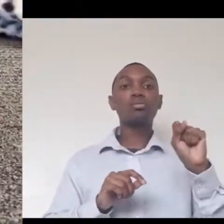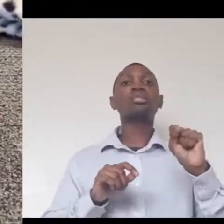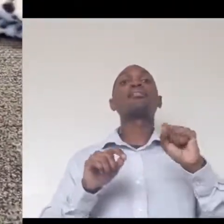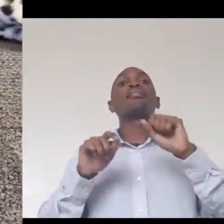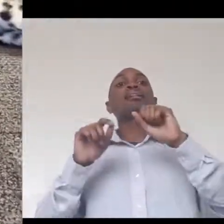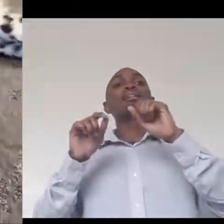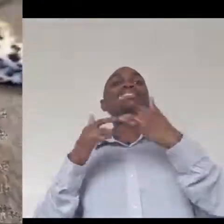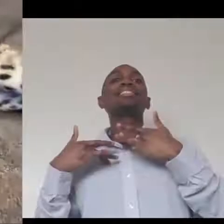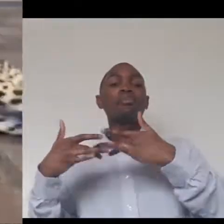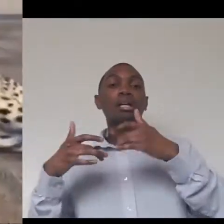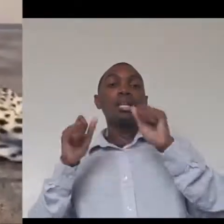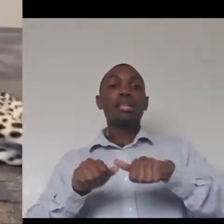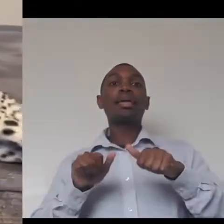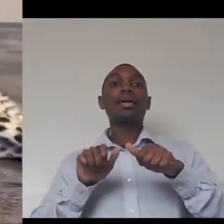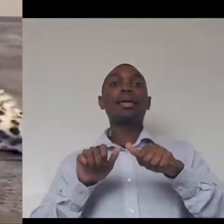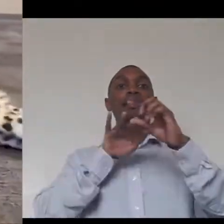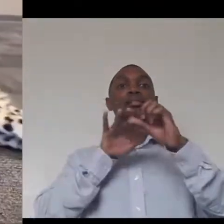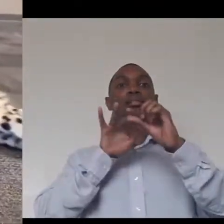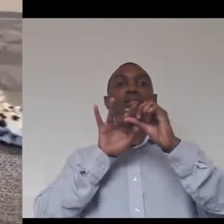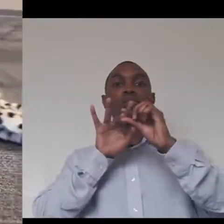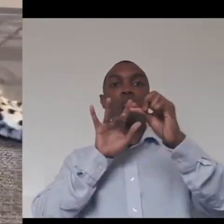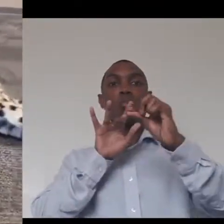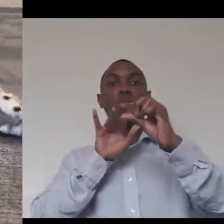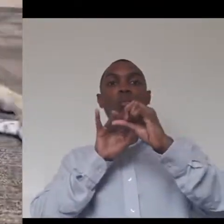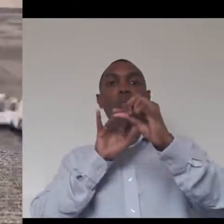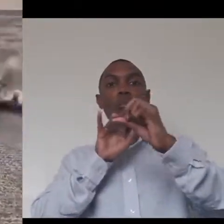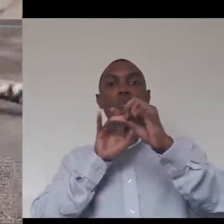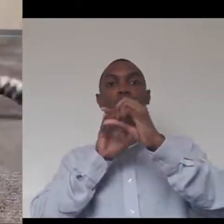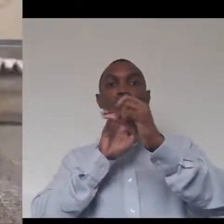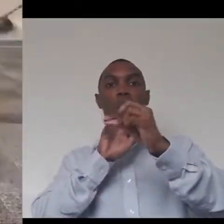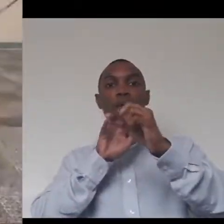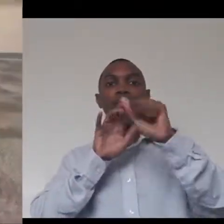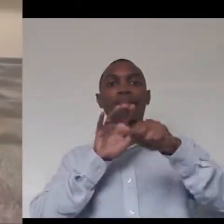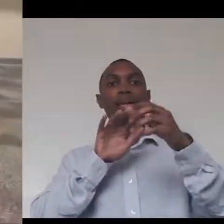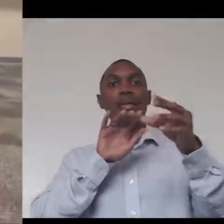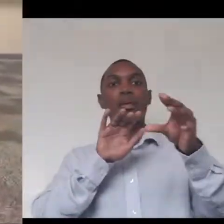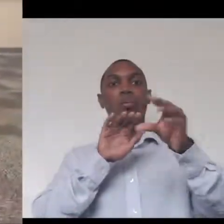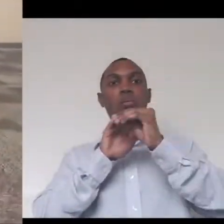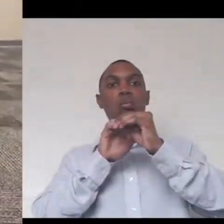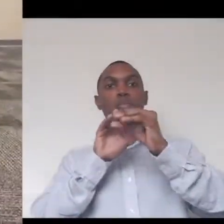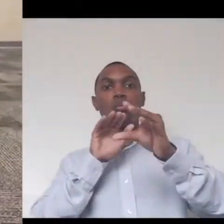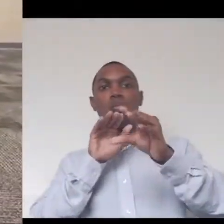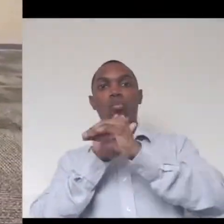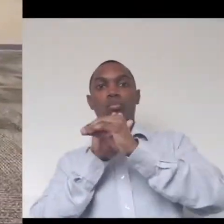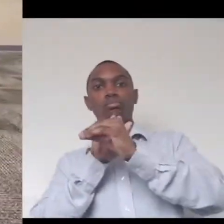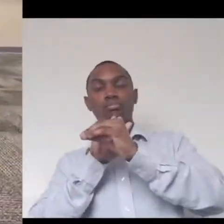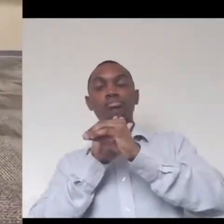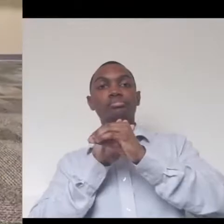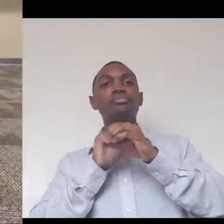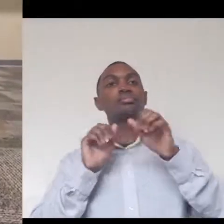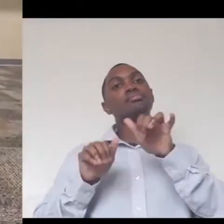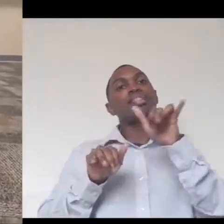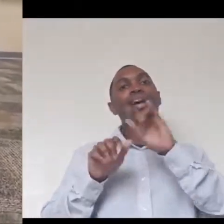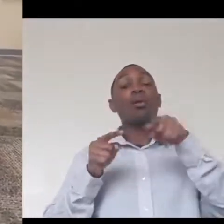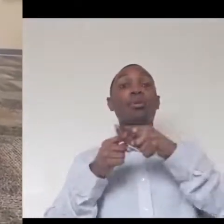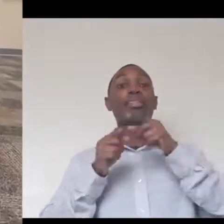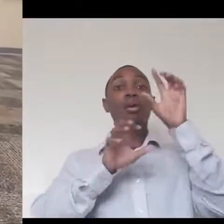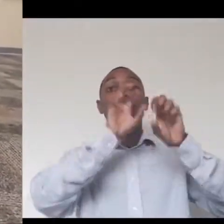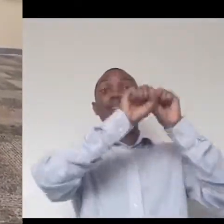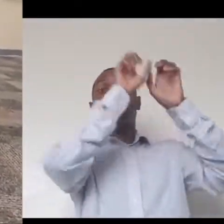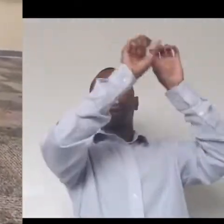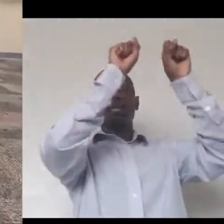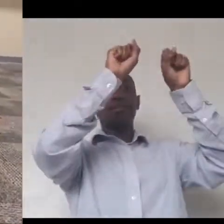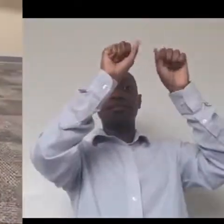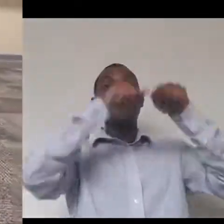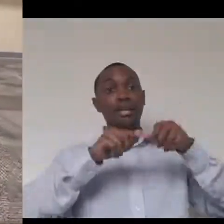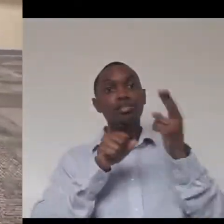Their nails are gonna be able to come in and out as they need to use them, like when they're climbing, like just like your house cats at home have. But